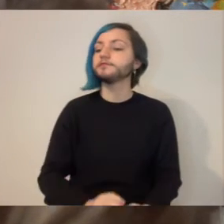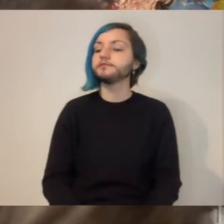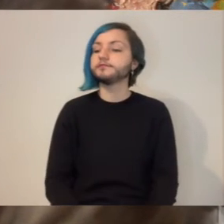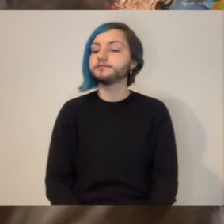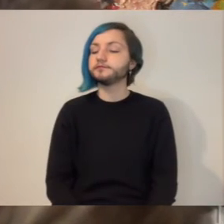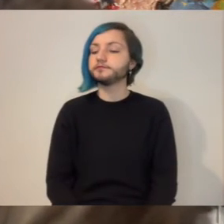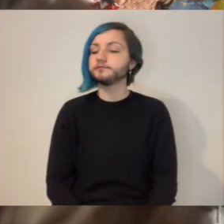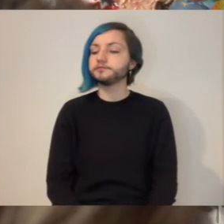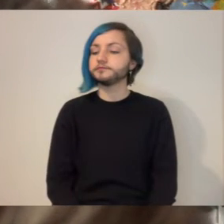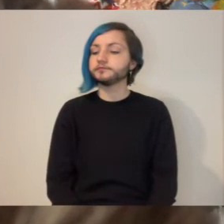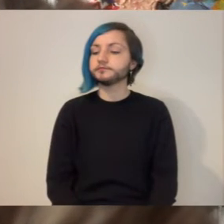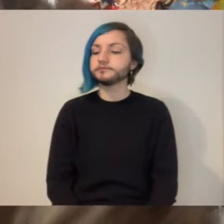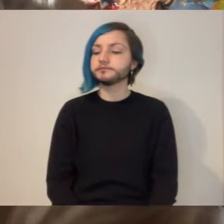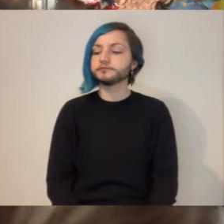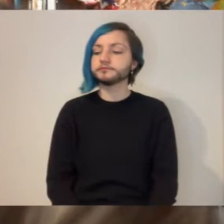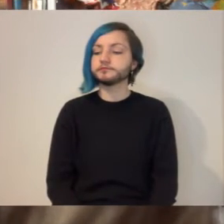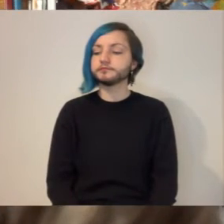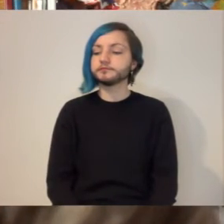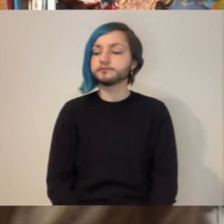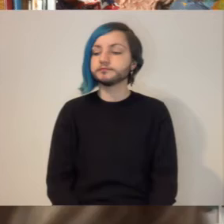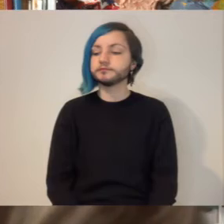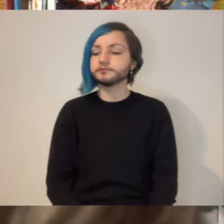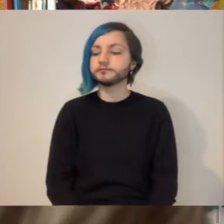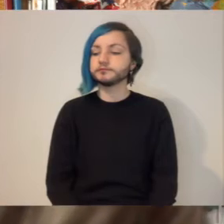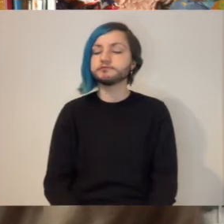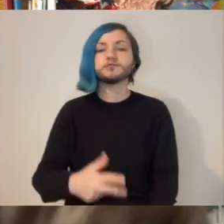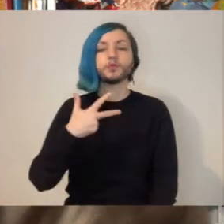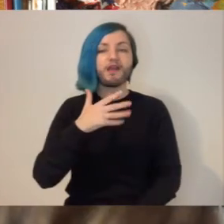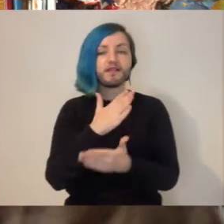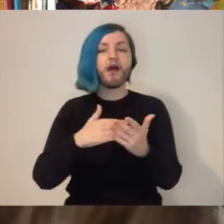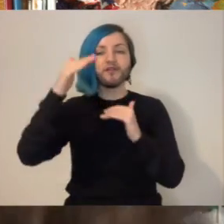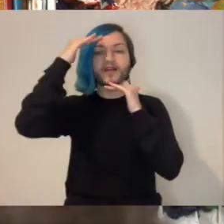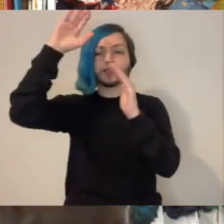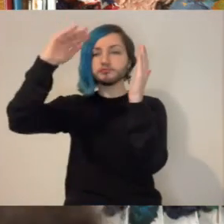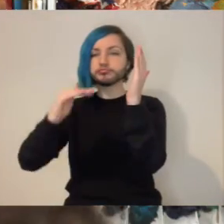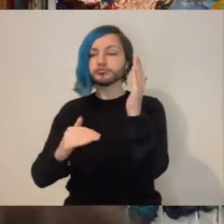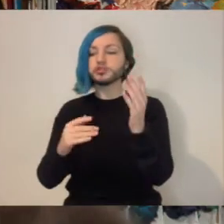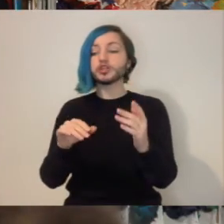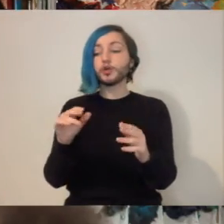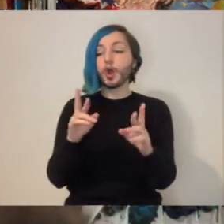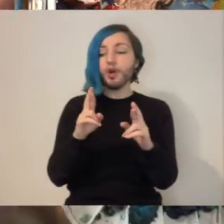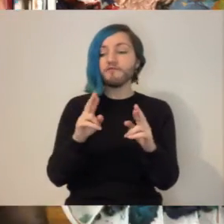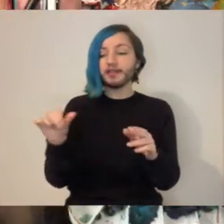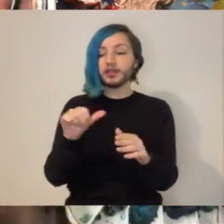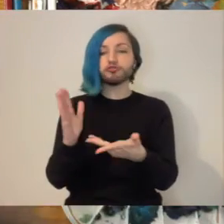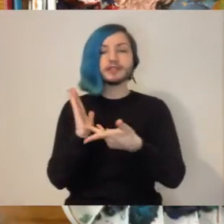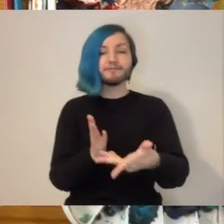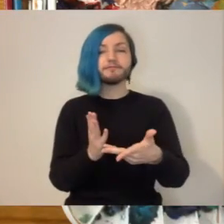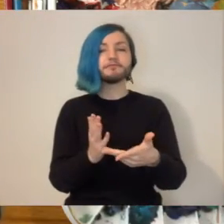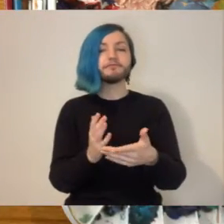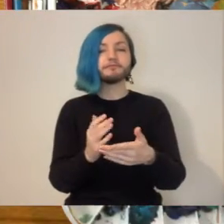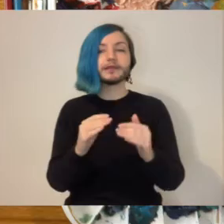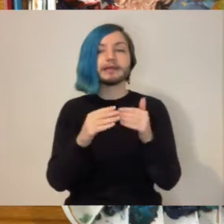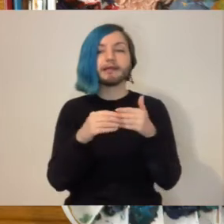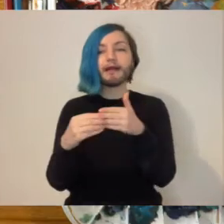4, 5, 6, 7, 8.5 heads. So roughly that should, if